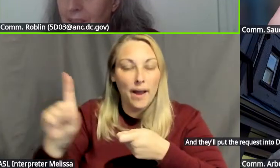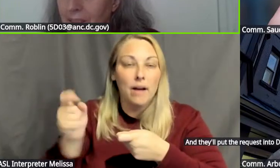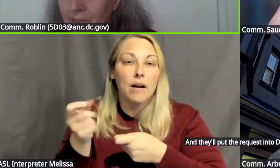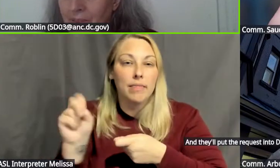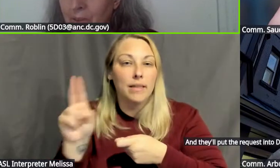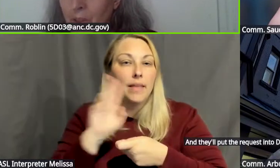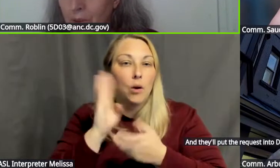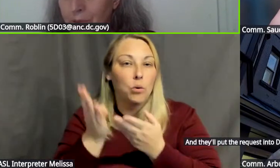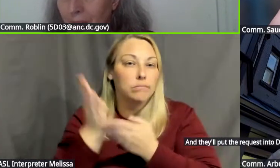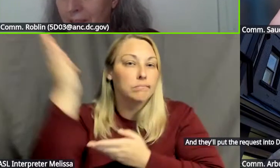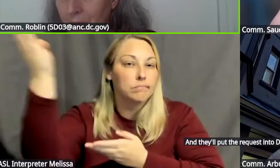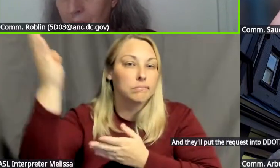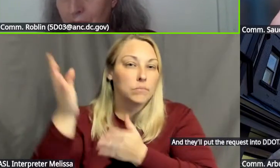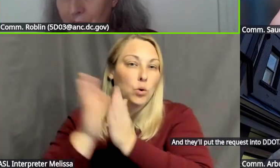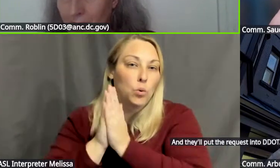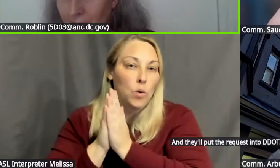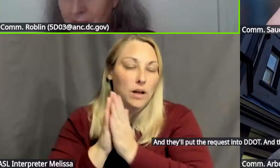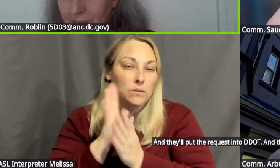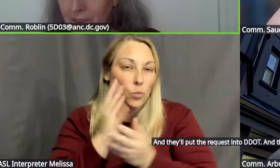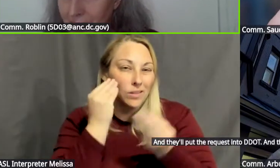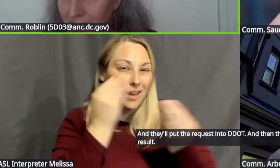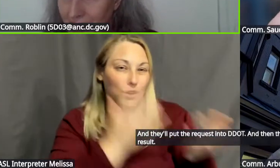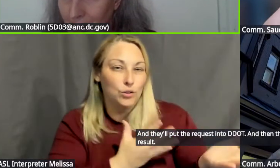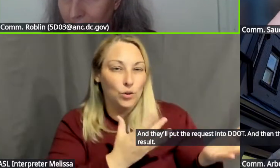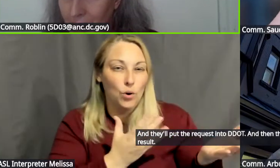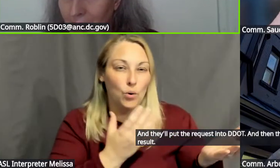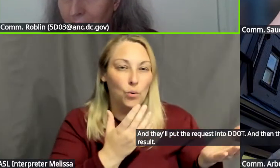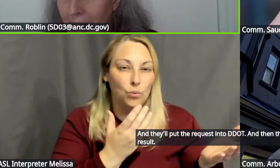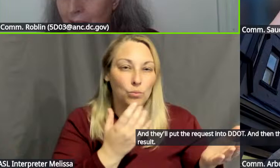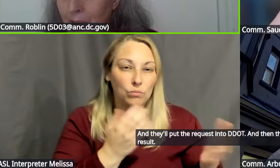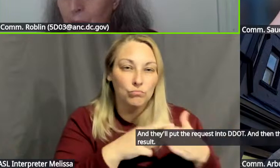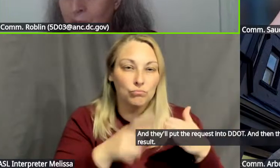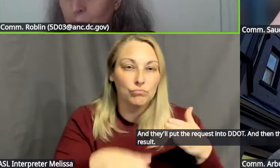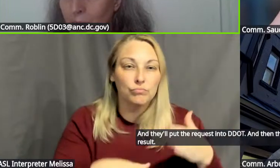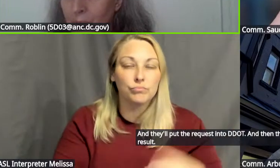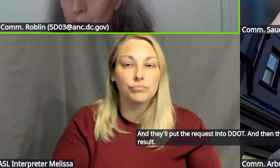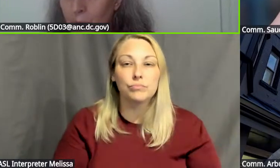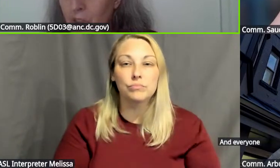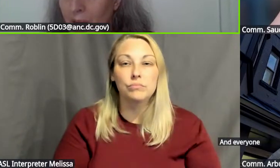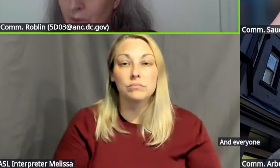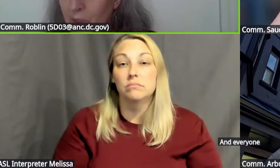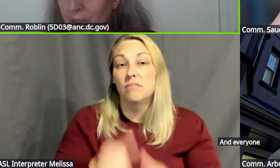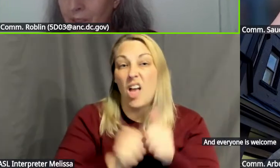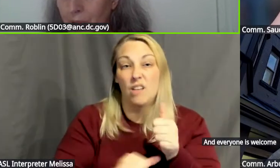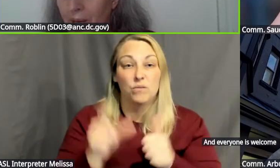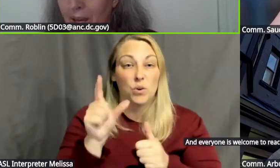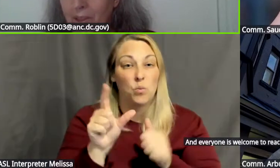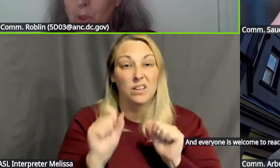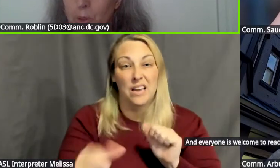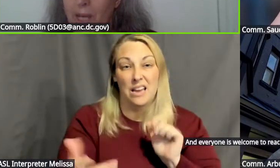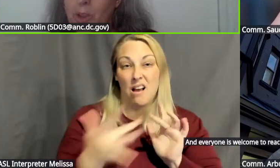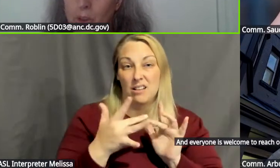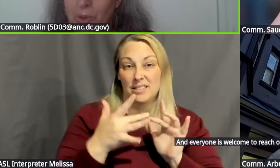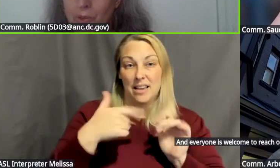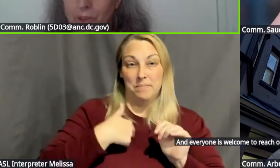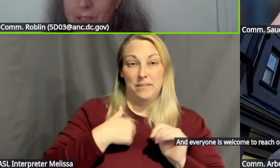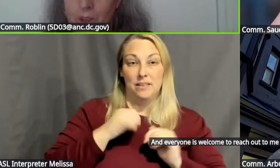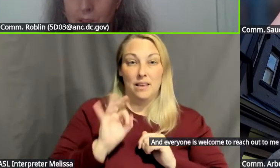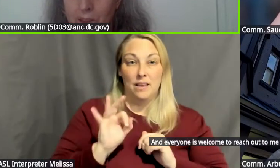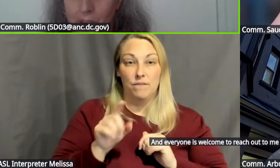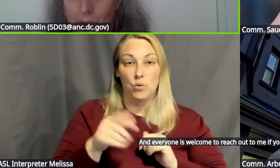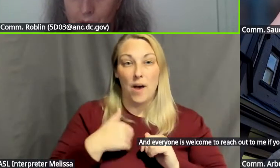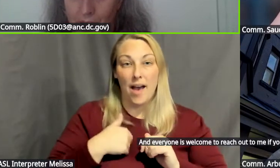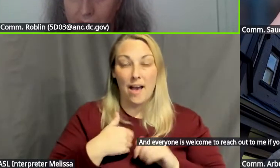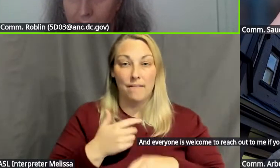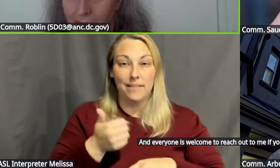and then they'll notify you of the result. And everyone is welcome to reach out to me if you're having a trash or beautification